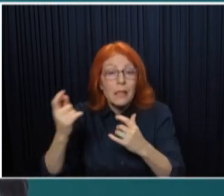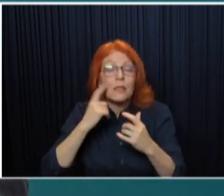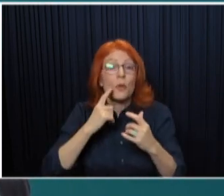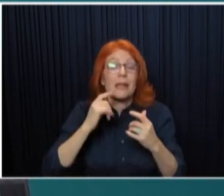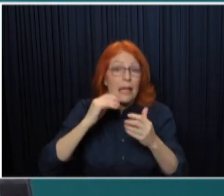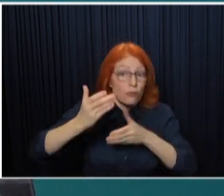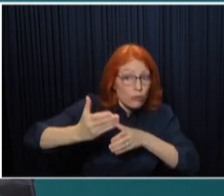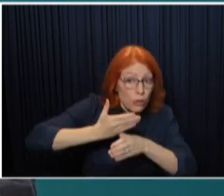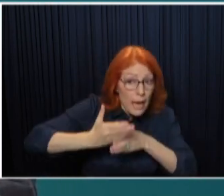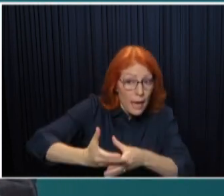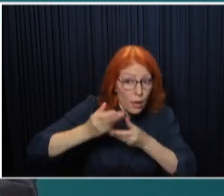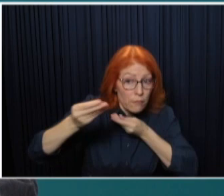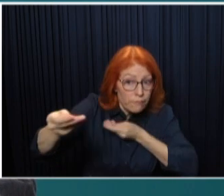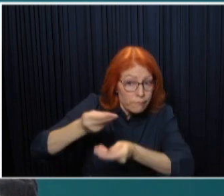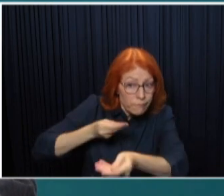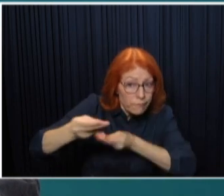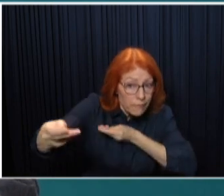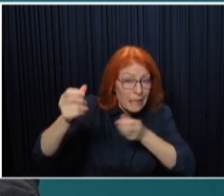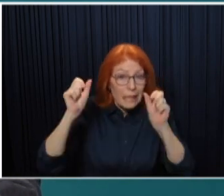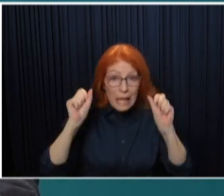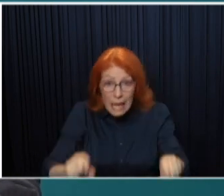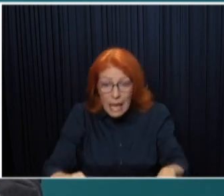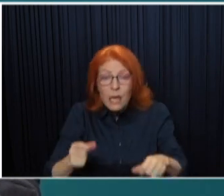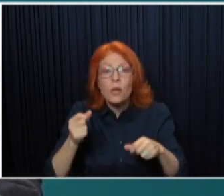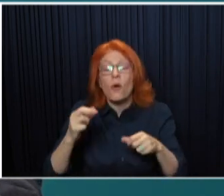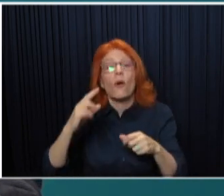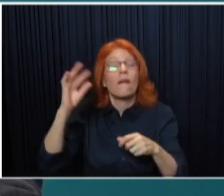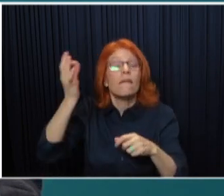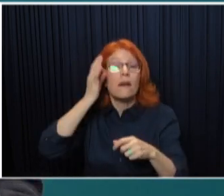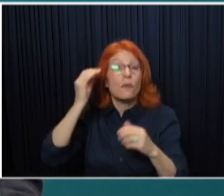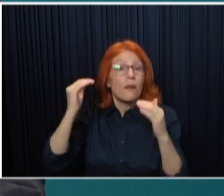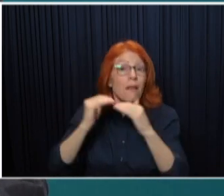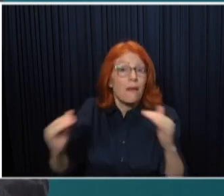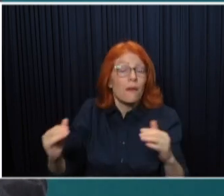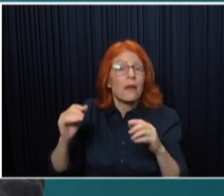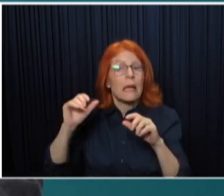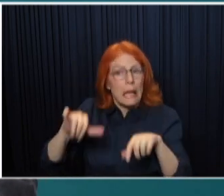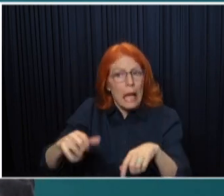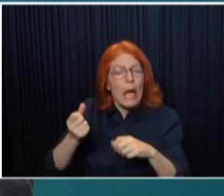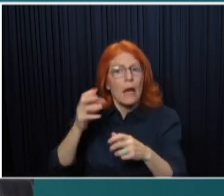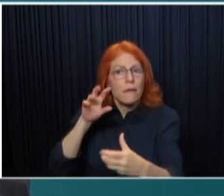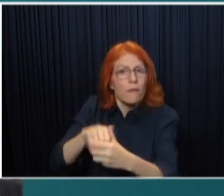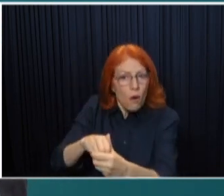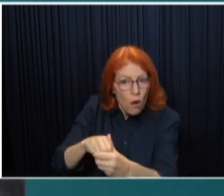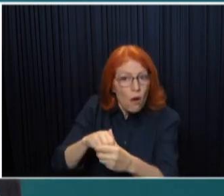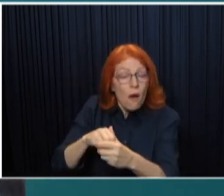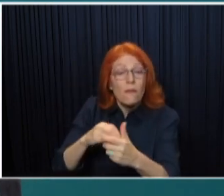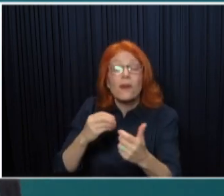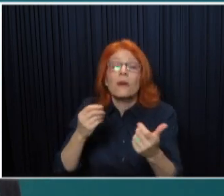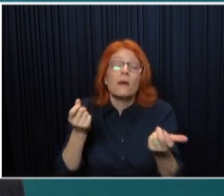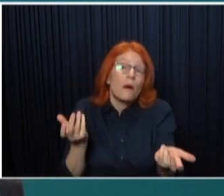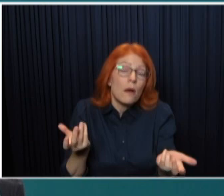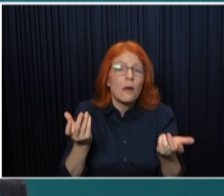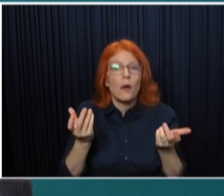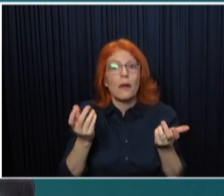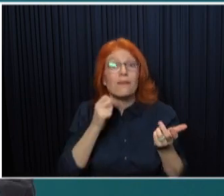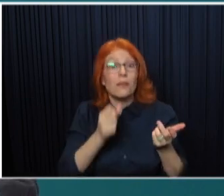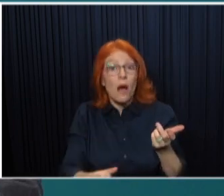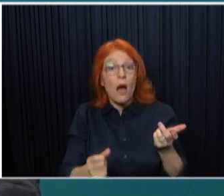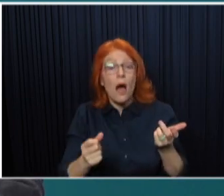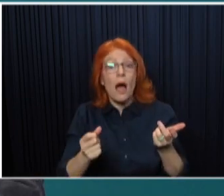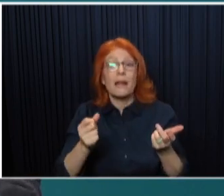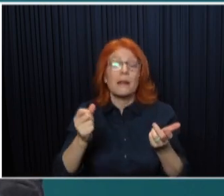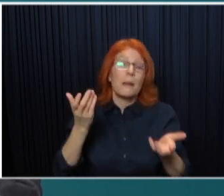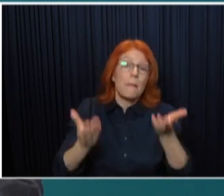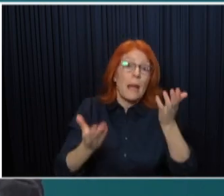shared? Is this something that we at the federal level need to get involved in? Or is this actually one of those where it is